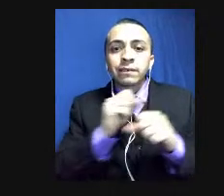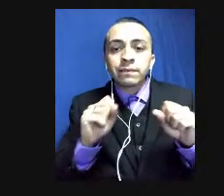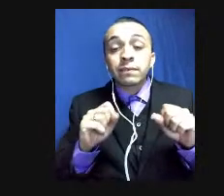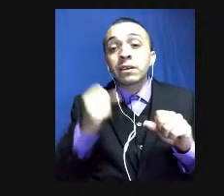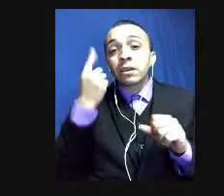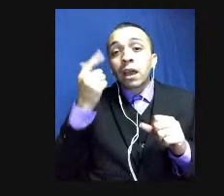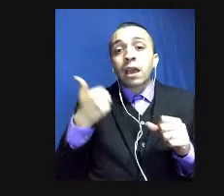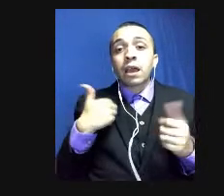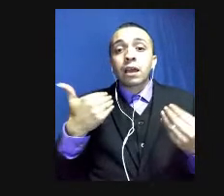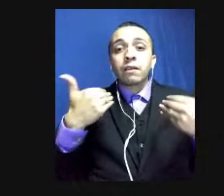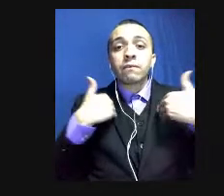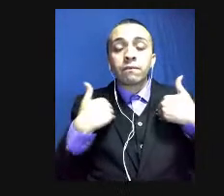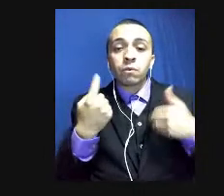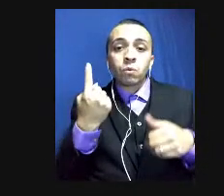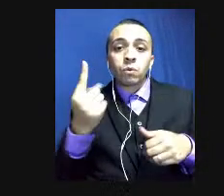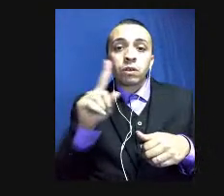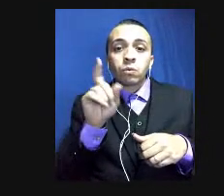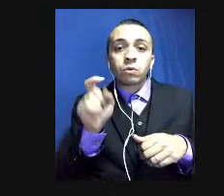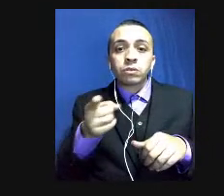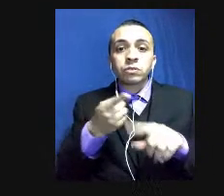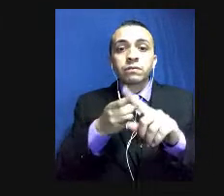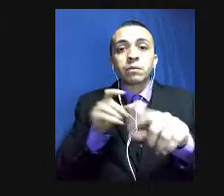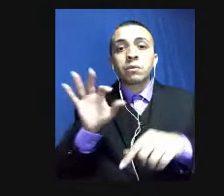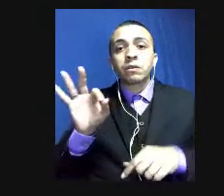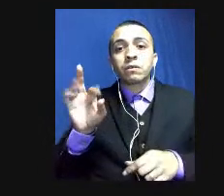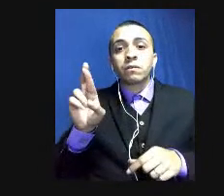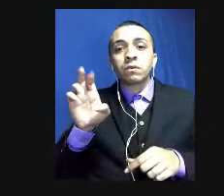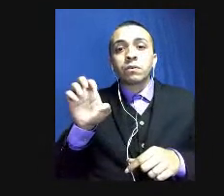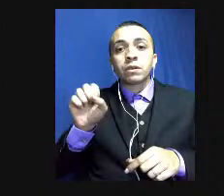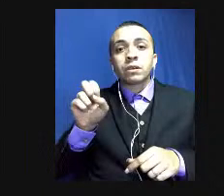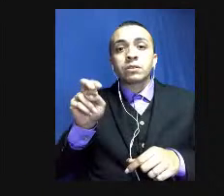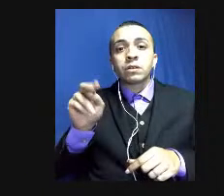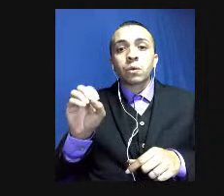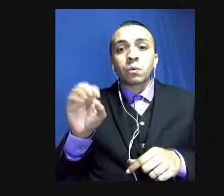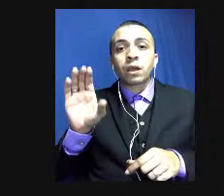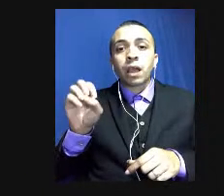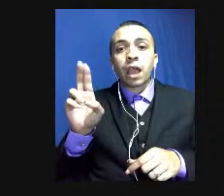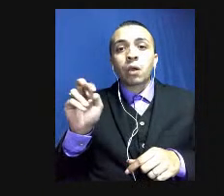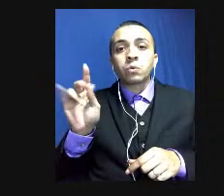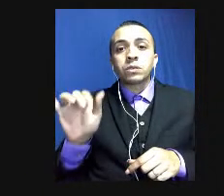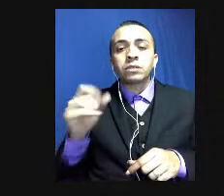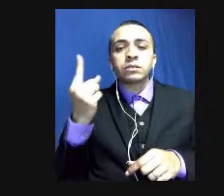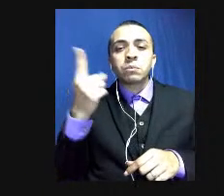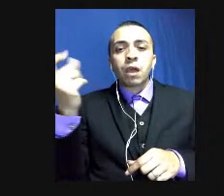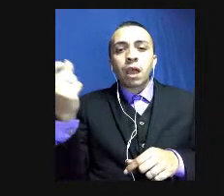question out of Fresno County. Someone asked what happened to the concrete